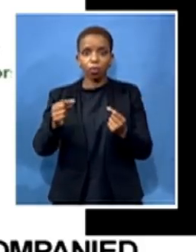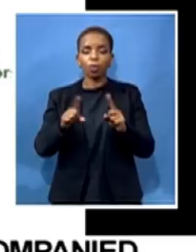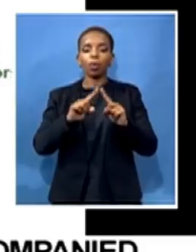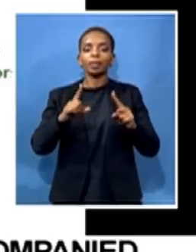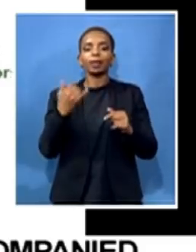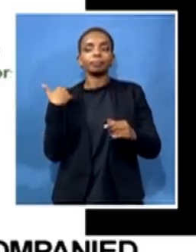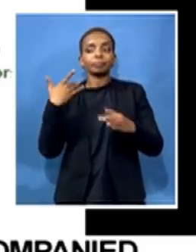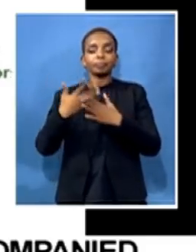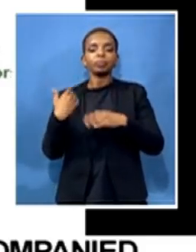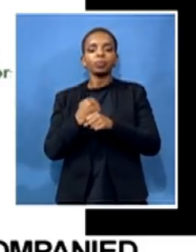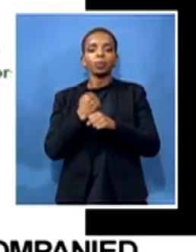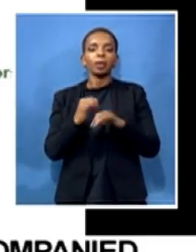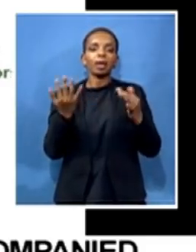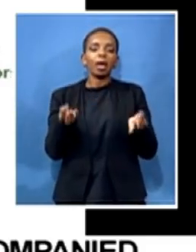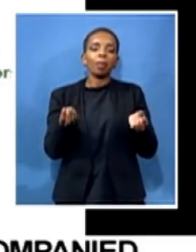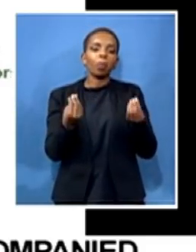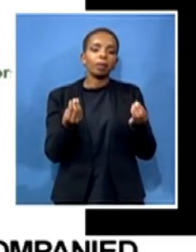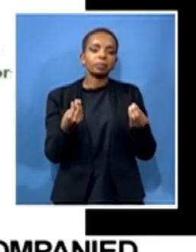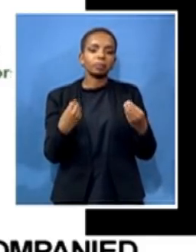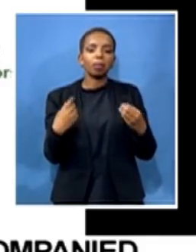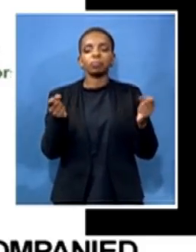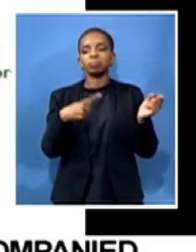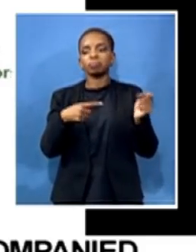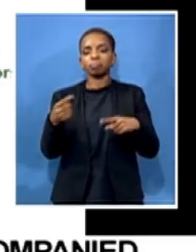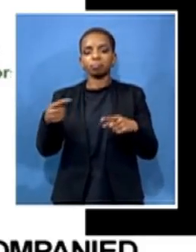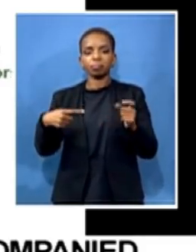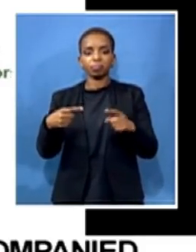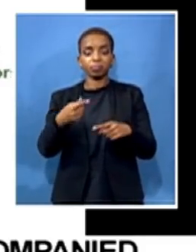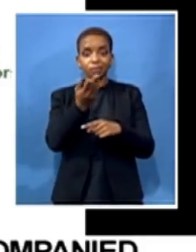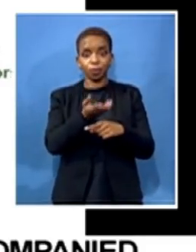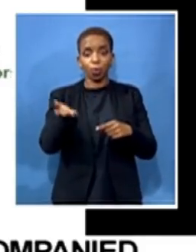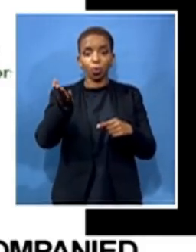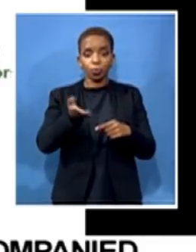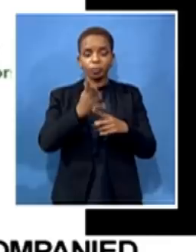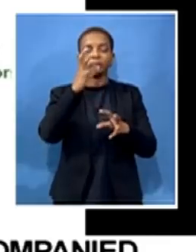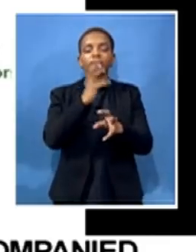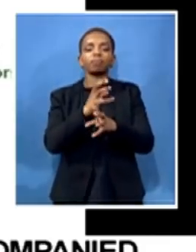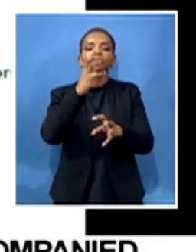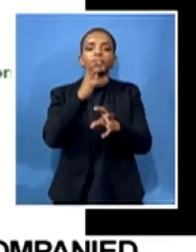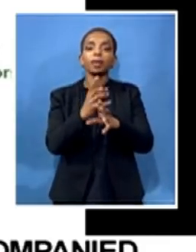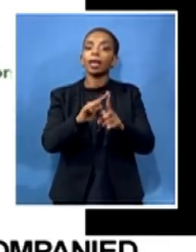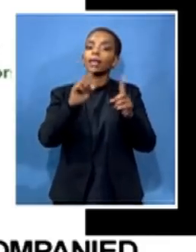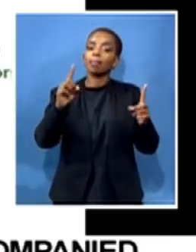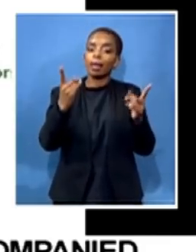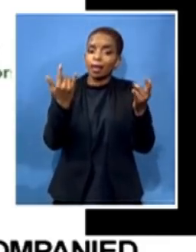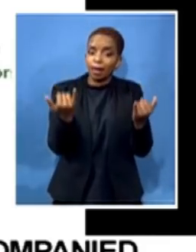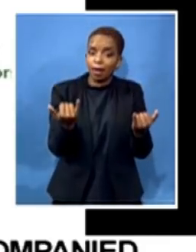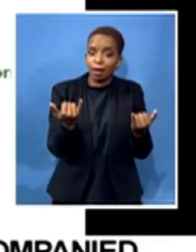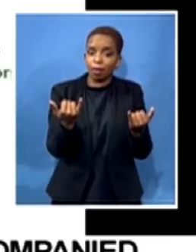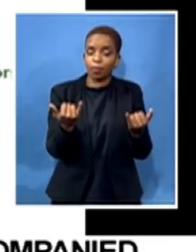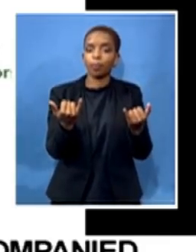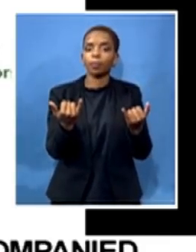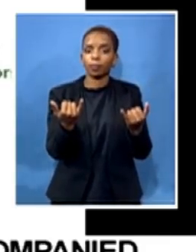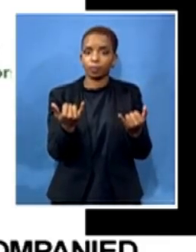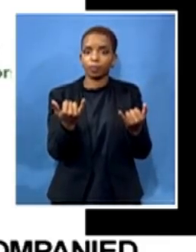those, which are difficult. But at least now the municipal councils will